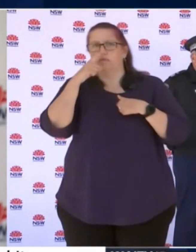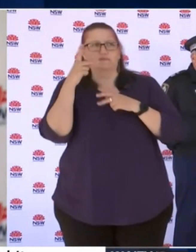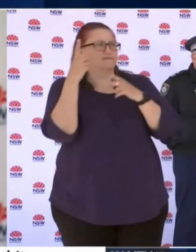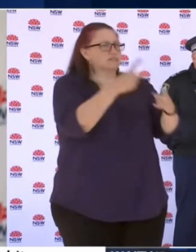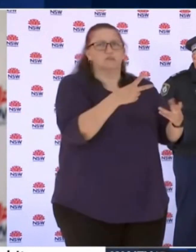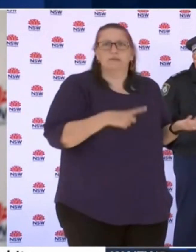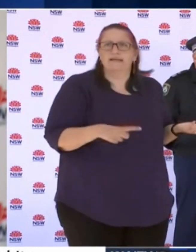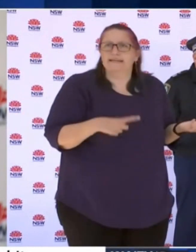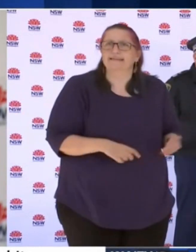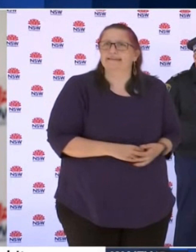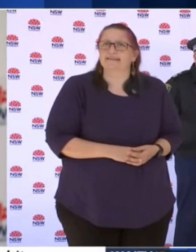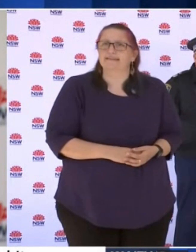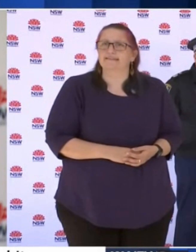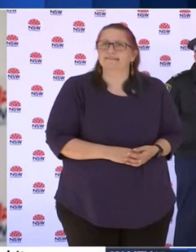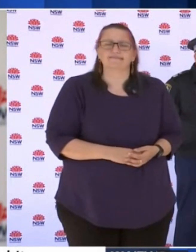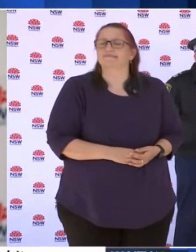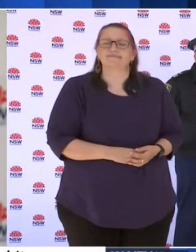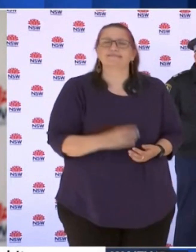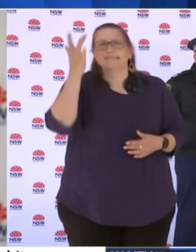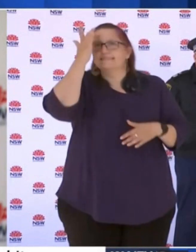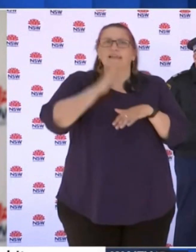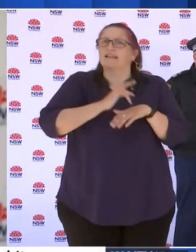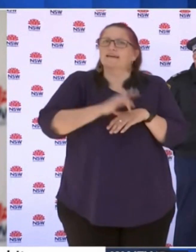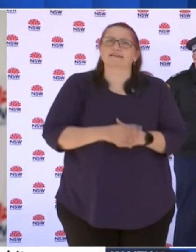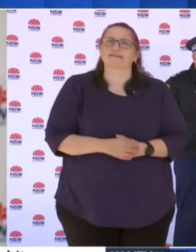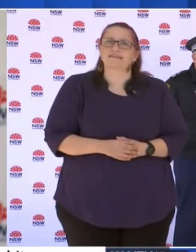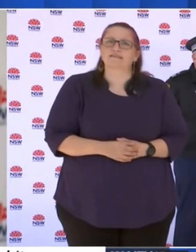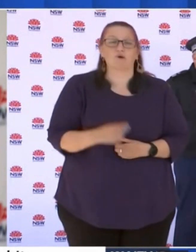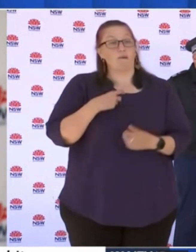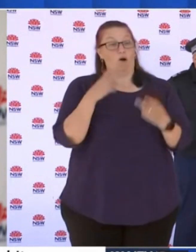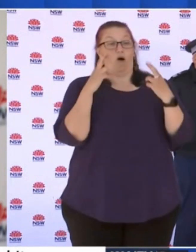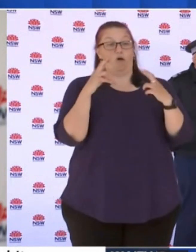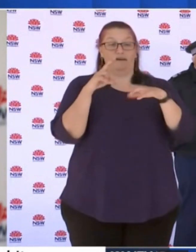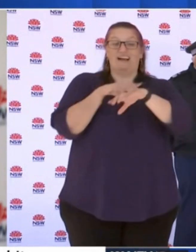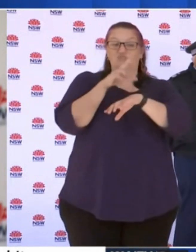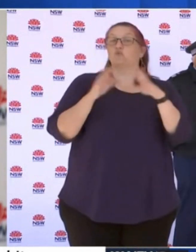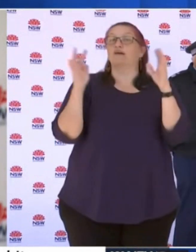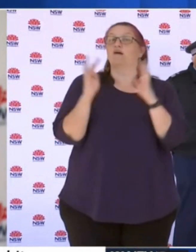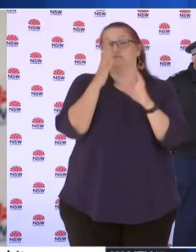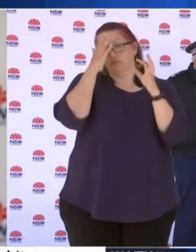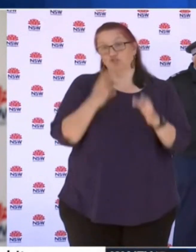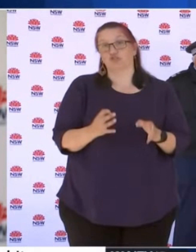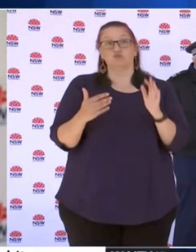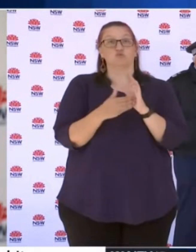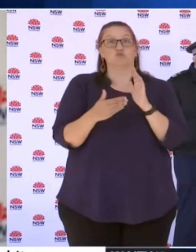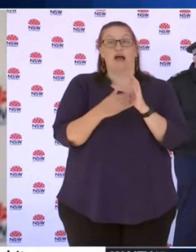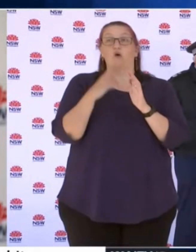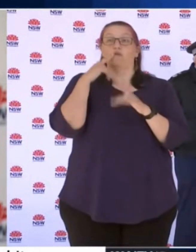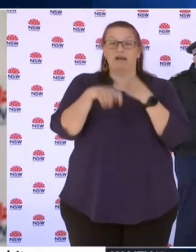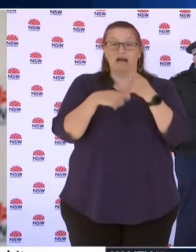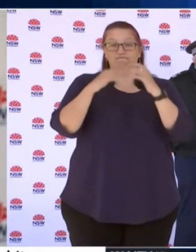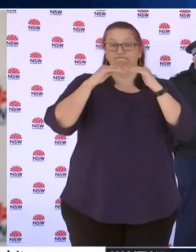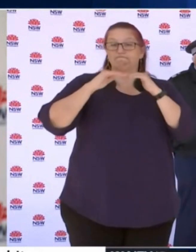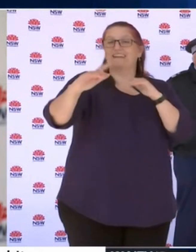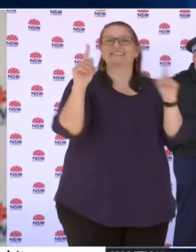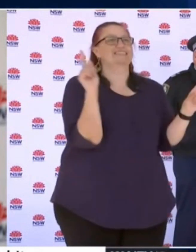through the Prime Minister's announcement of what National Cabinet has determined as the way forward, is that all of us have a consistent approach to how